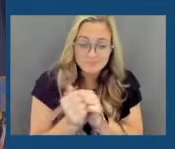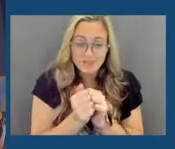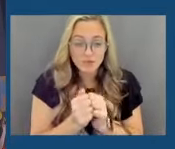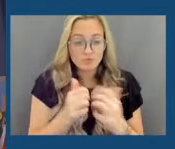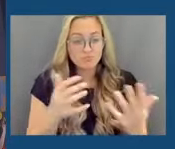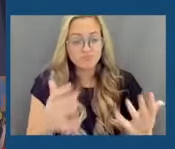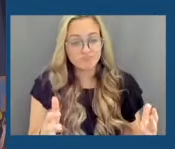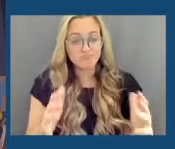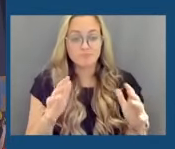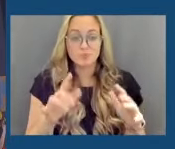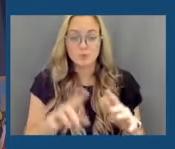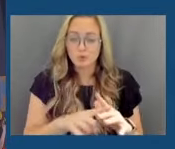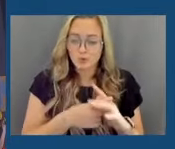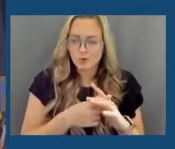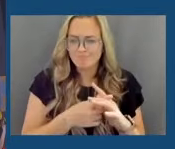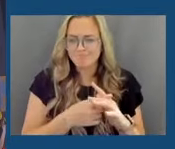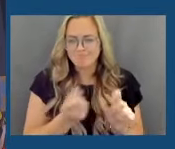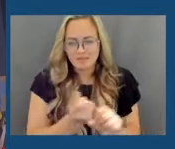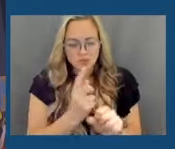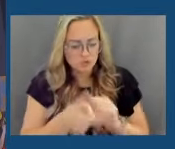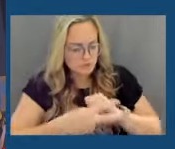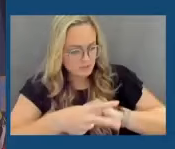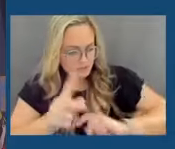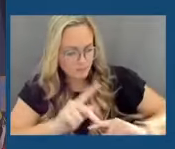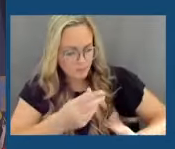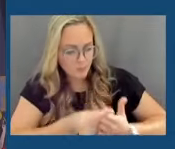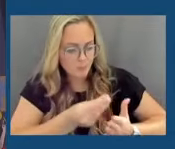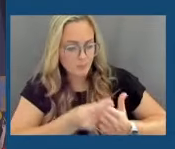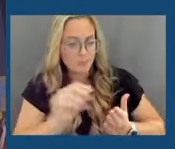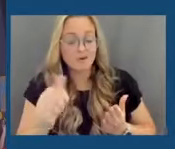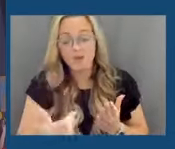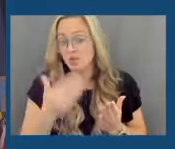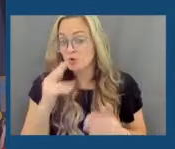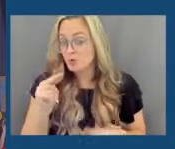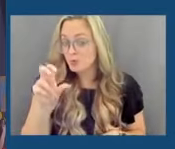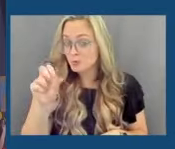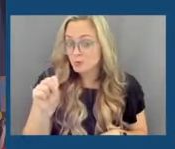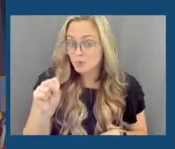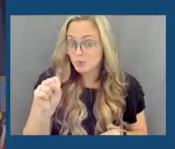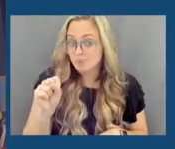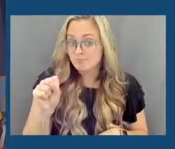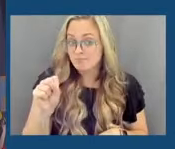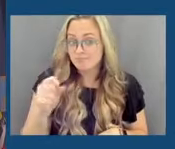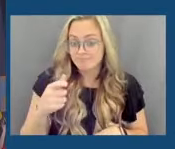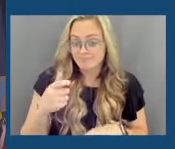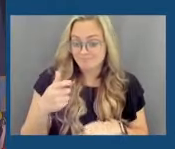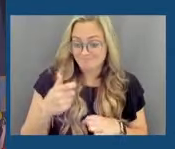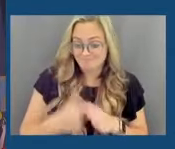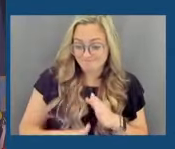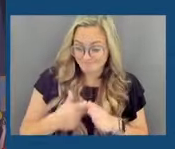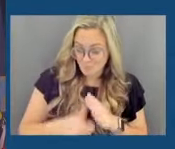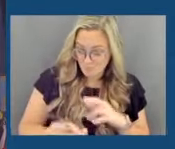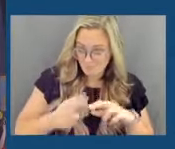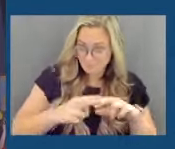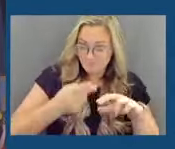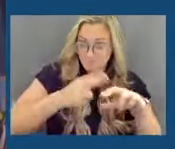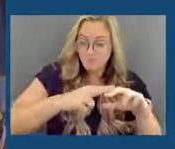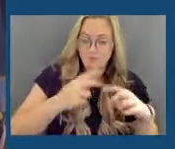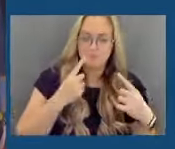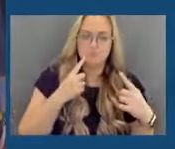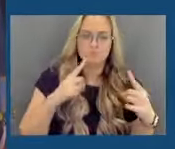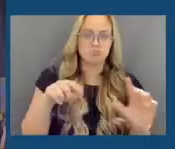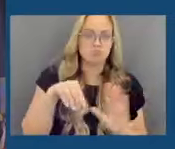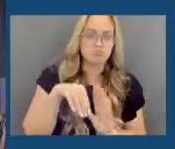this back in people's pockets. And some other good news. Inflation is finally going down. When we were doing